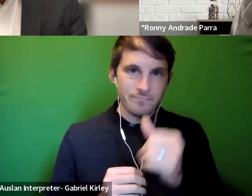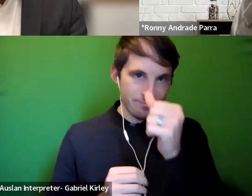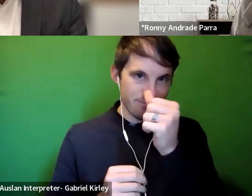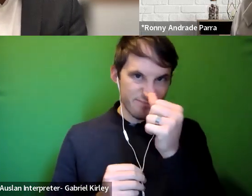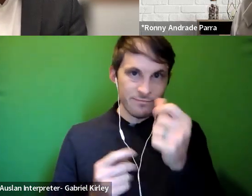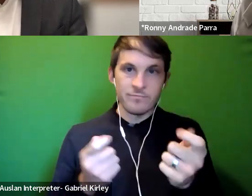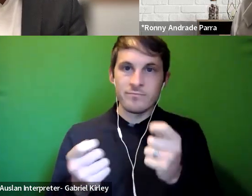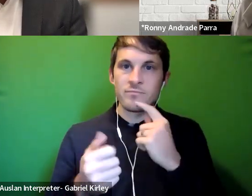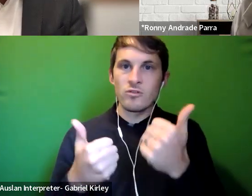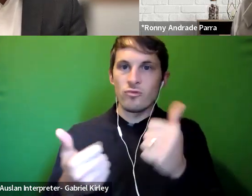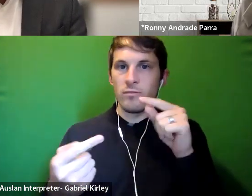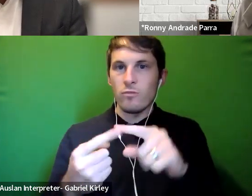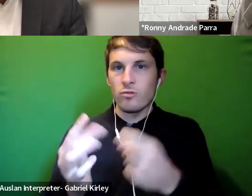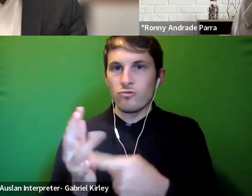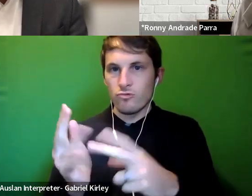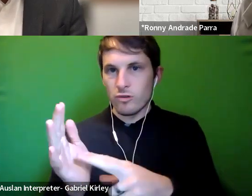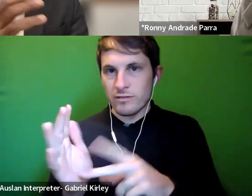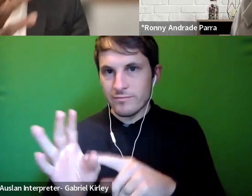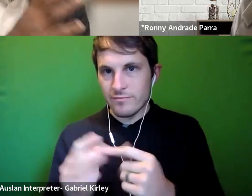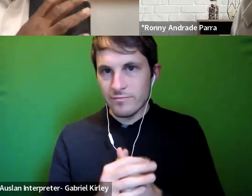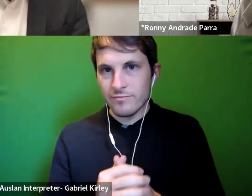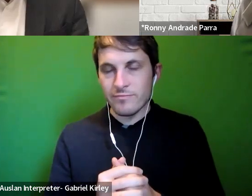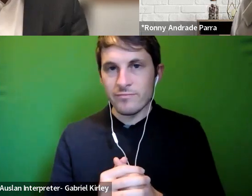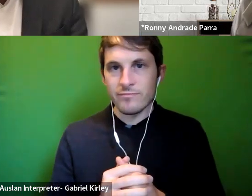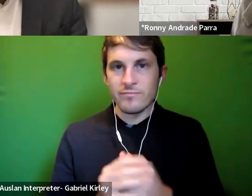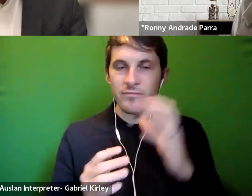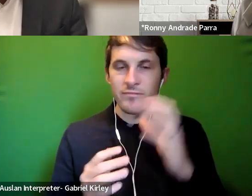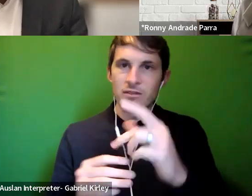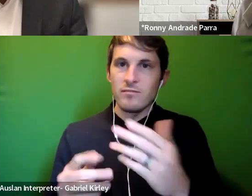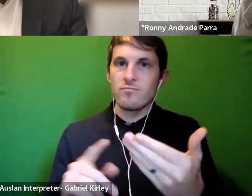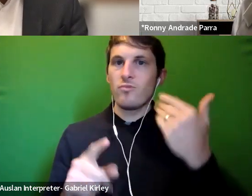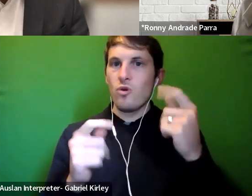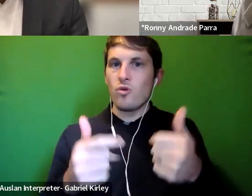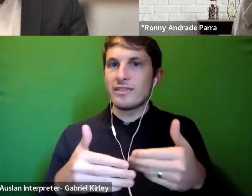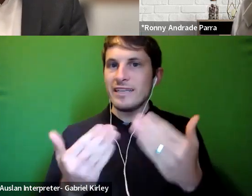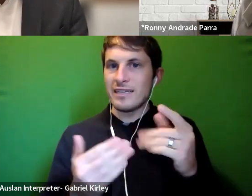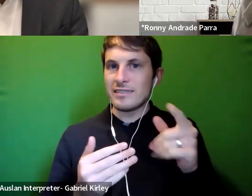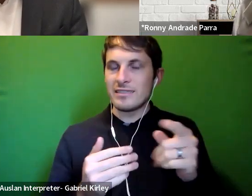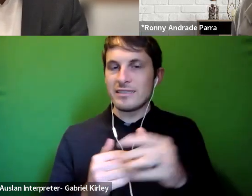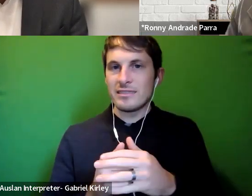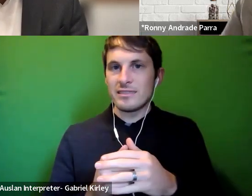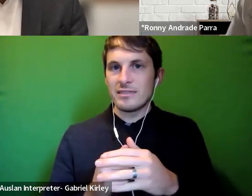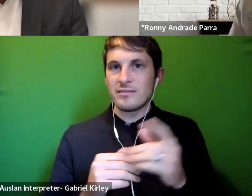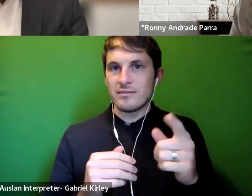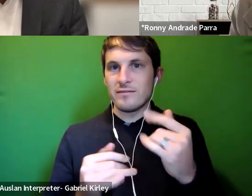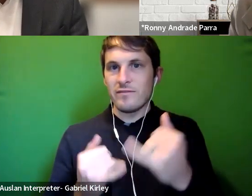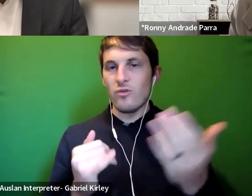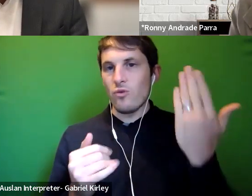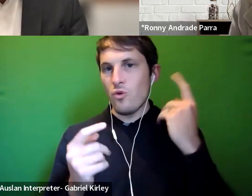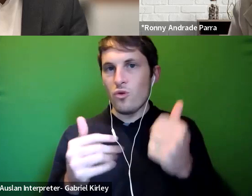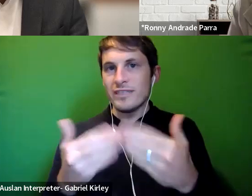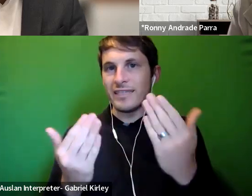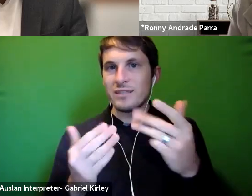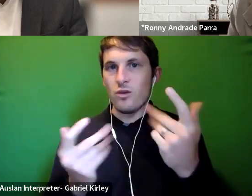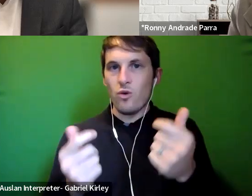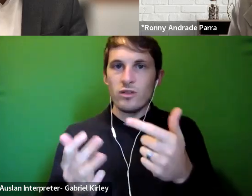Great point, Ronnie, and the funny thing you talk about, and Darren. The early days, I mean, I remember back in the, let's be fair, very early days of the internet in the early